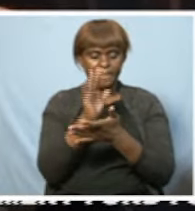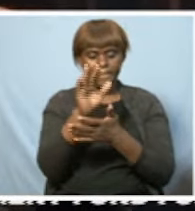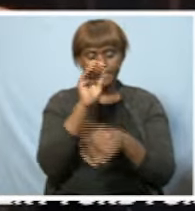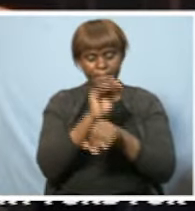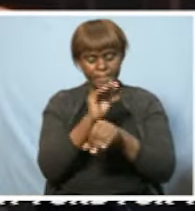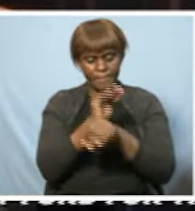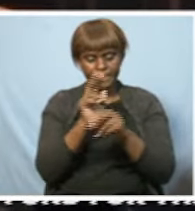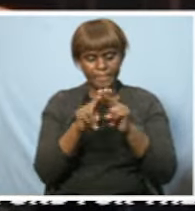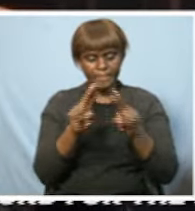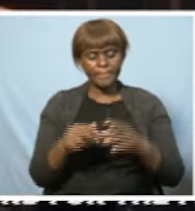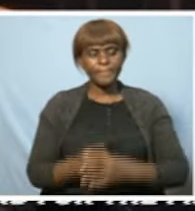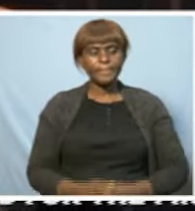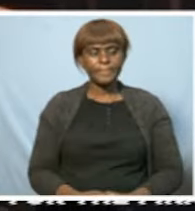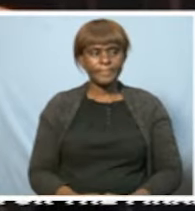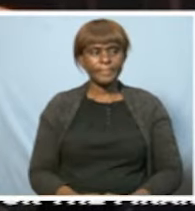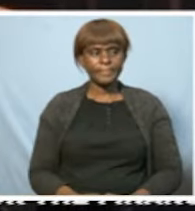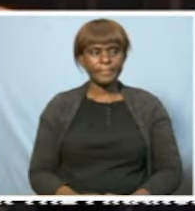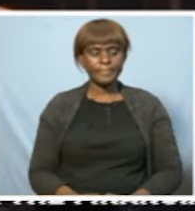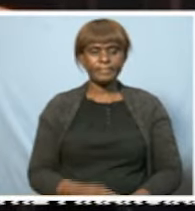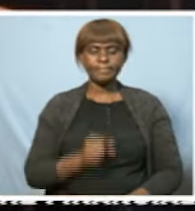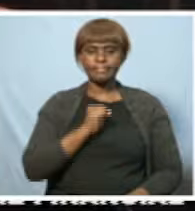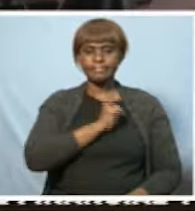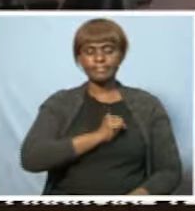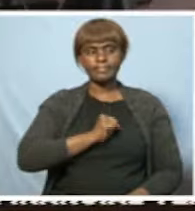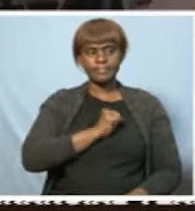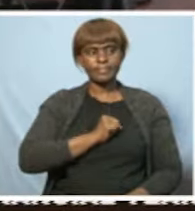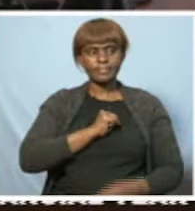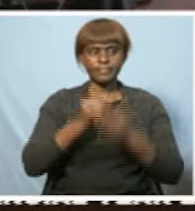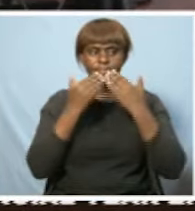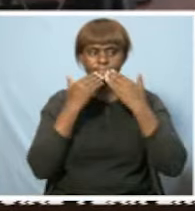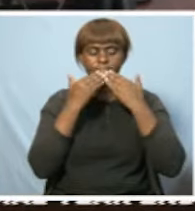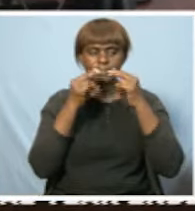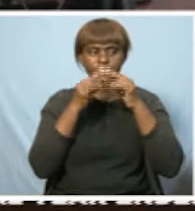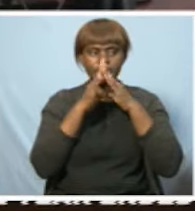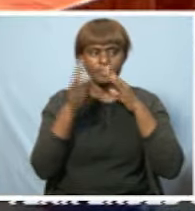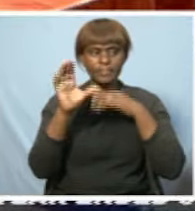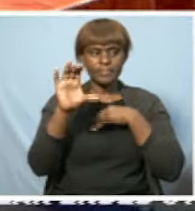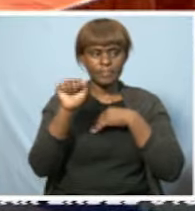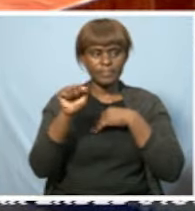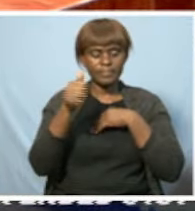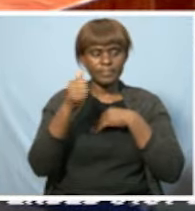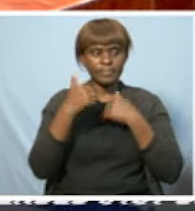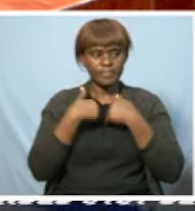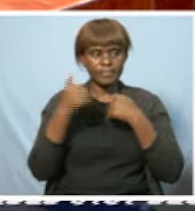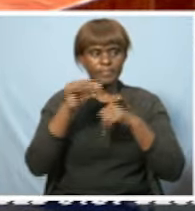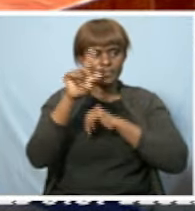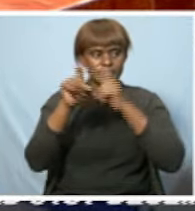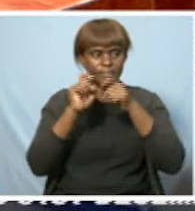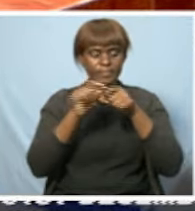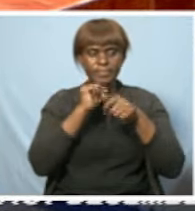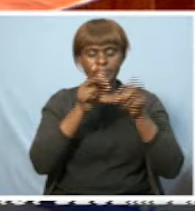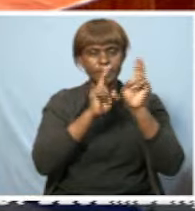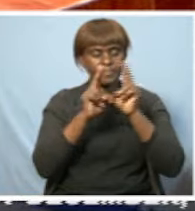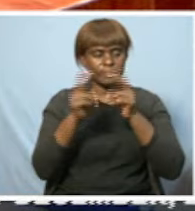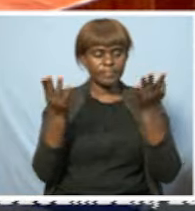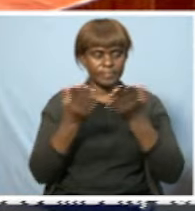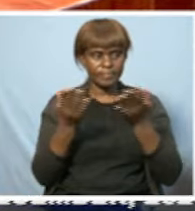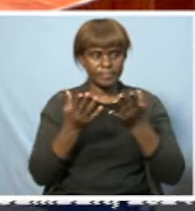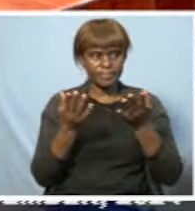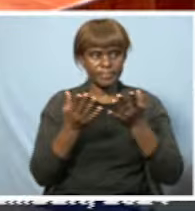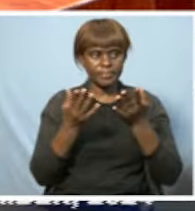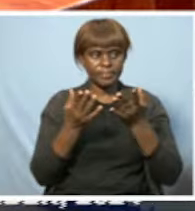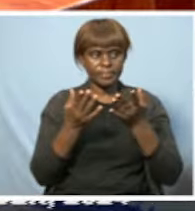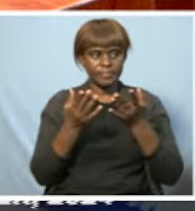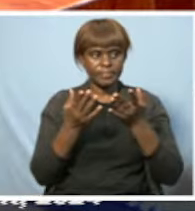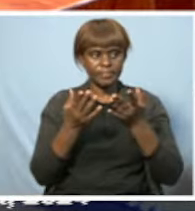and my passion for Chikumba to be. Thank you so much. CS, you had the question and answered on the dates